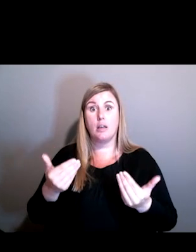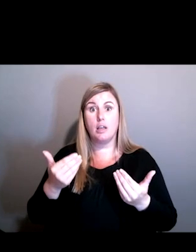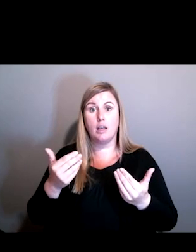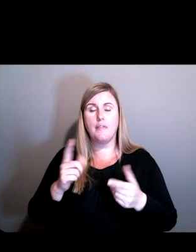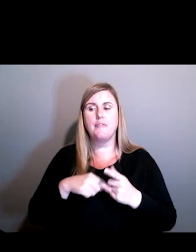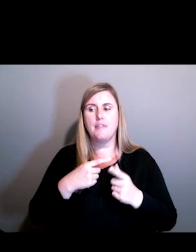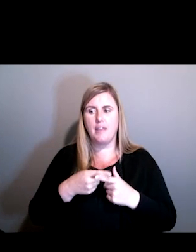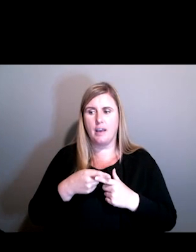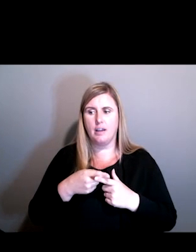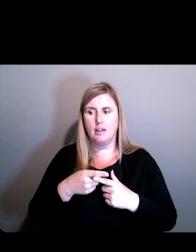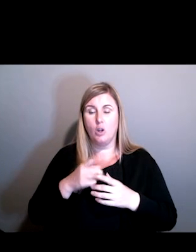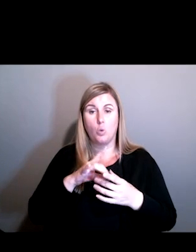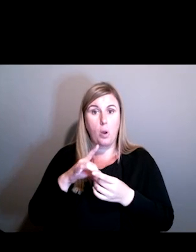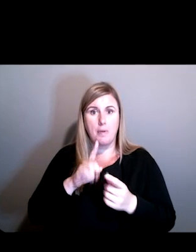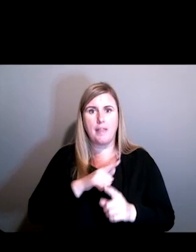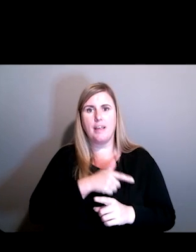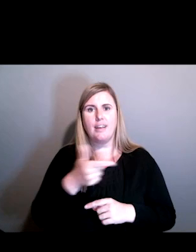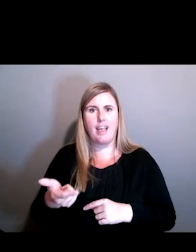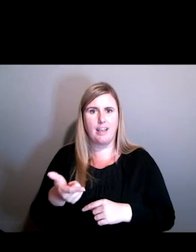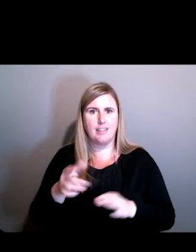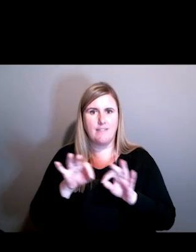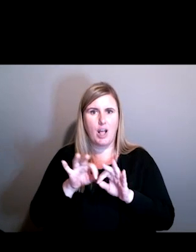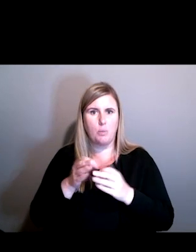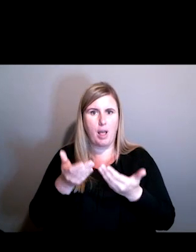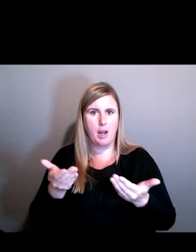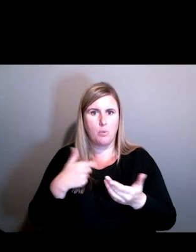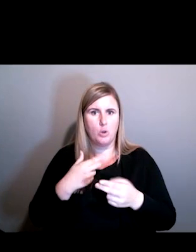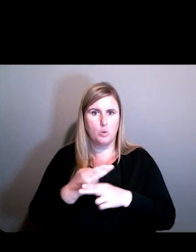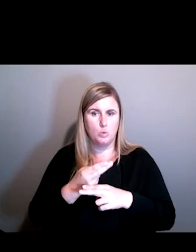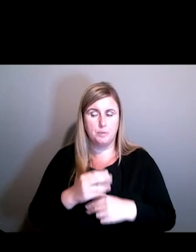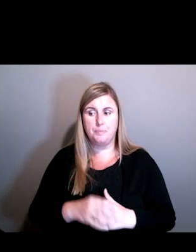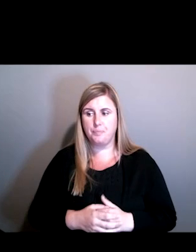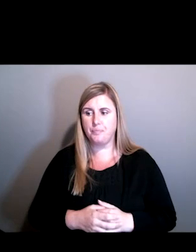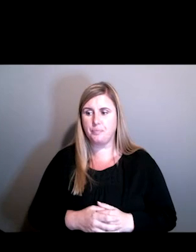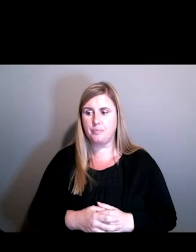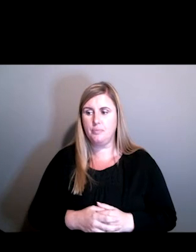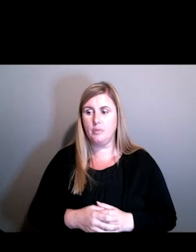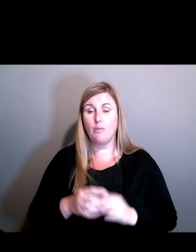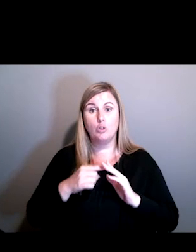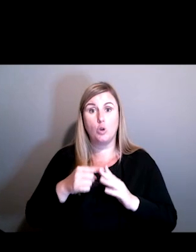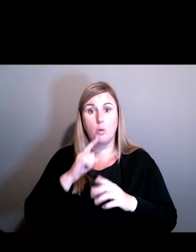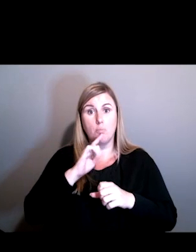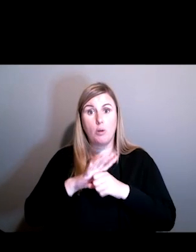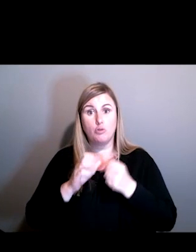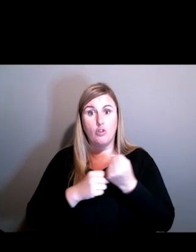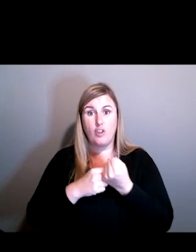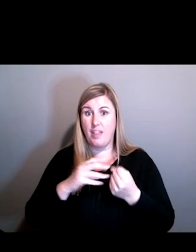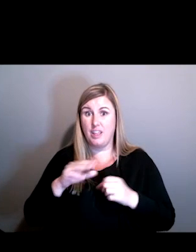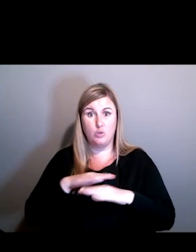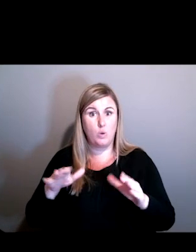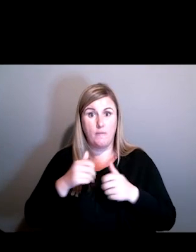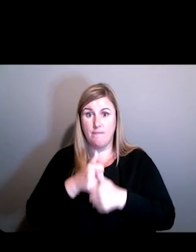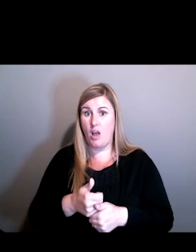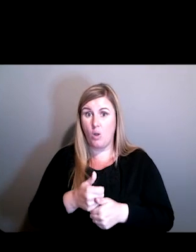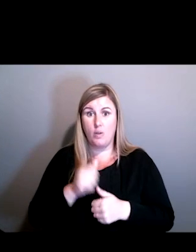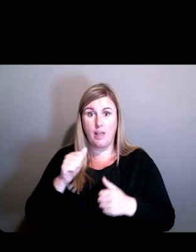engage in that thing, then they and cooperate, then they get that valuable item that we have shown. If we show a promise reinforcer and they